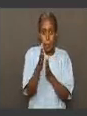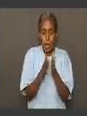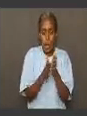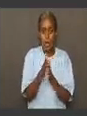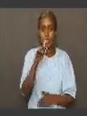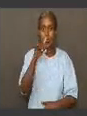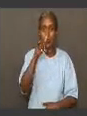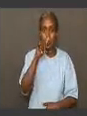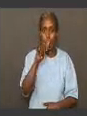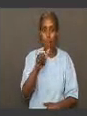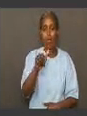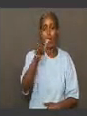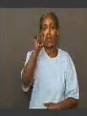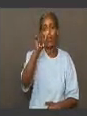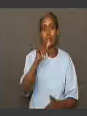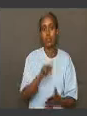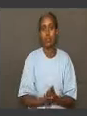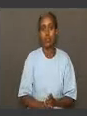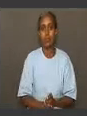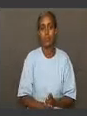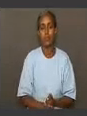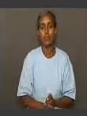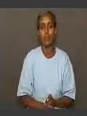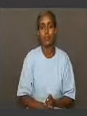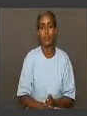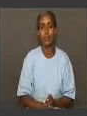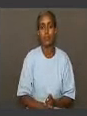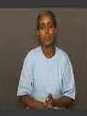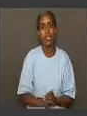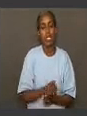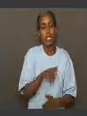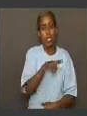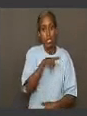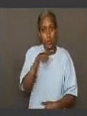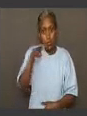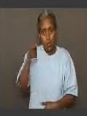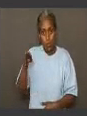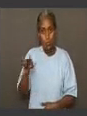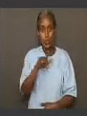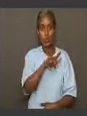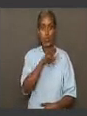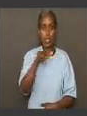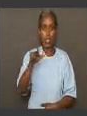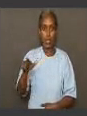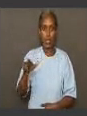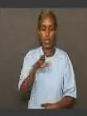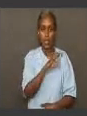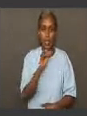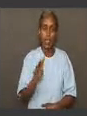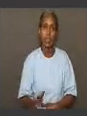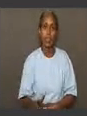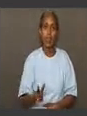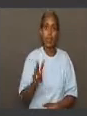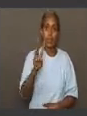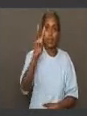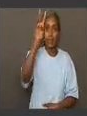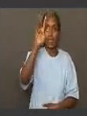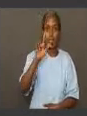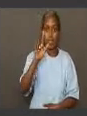the y-axis. The horizontal line and the vertical